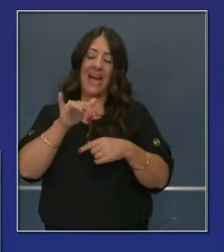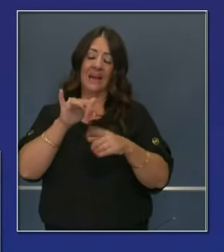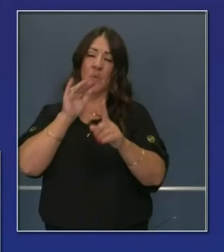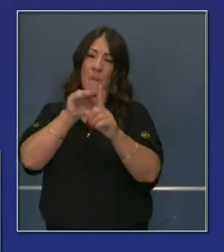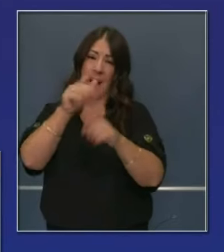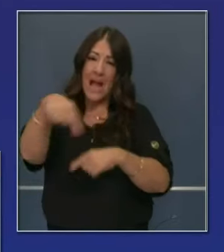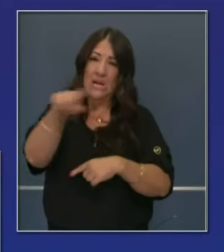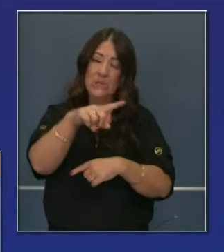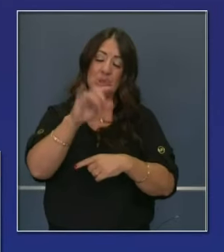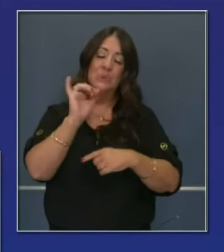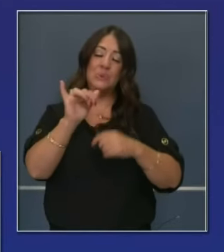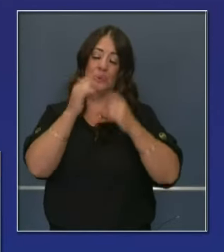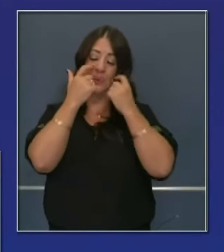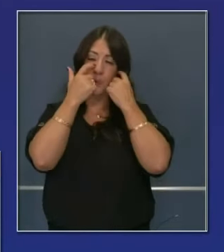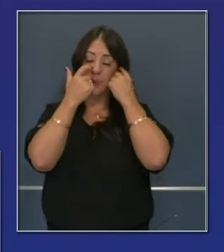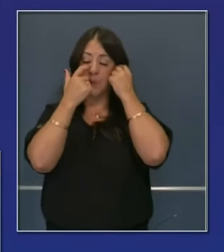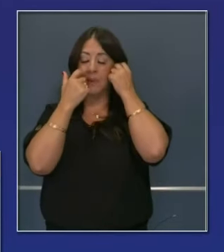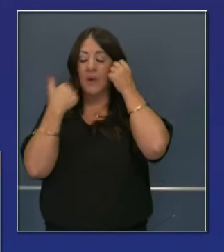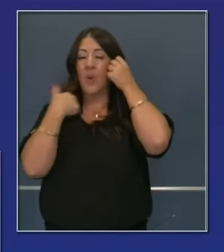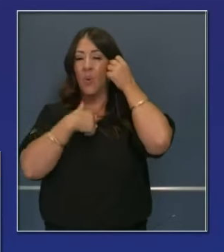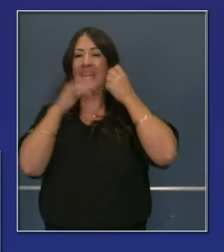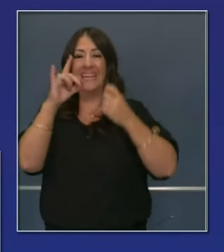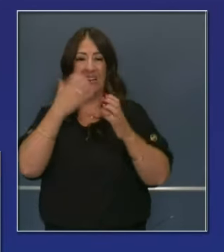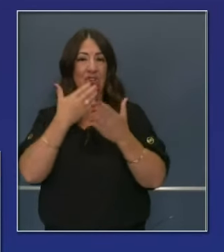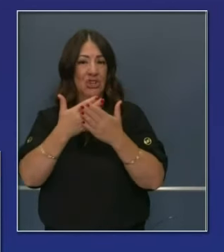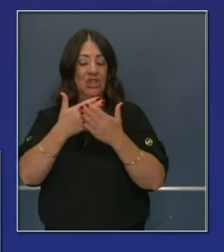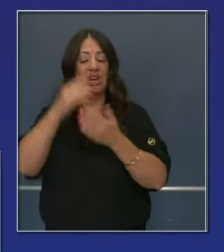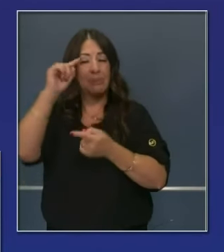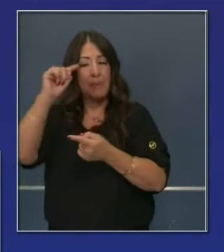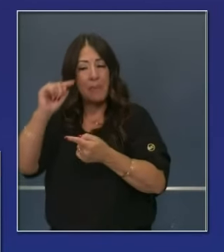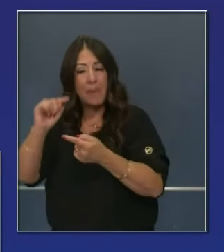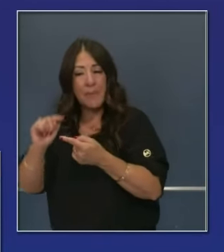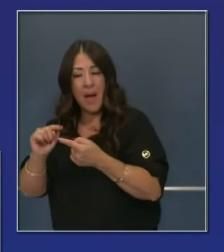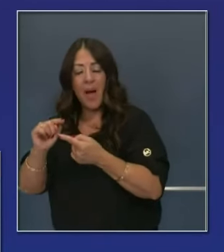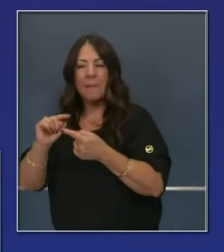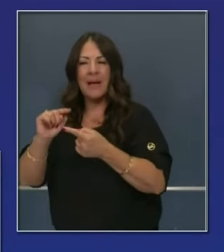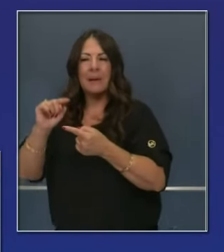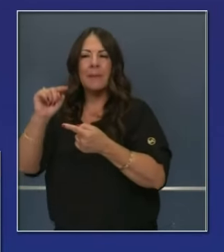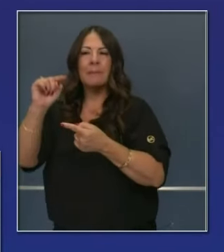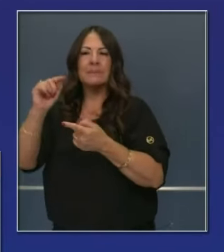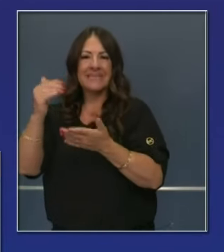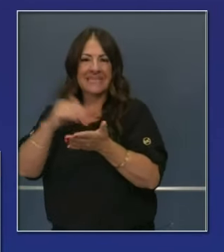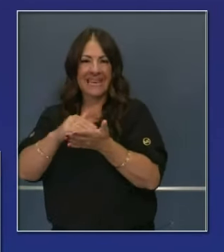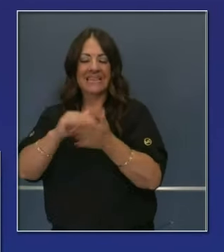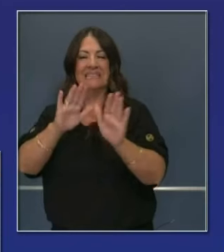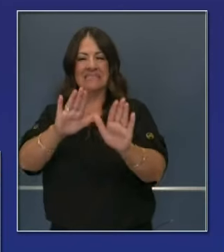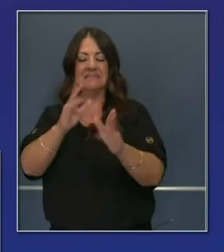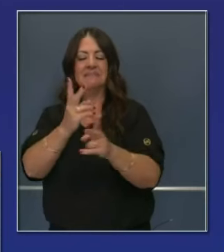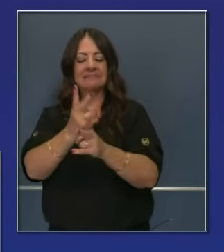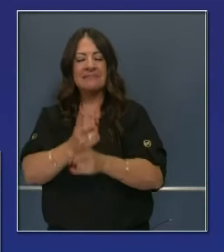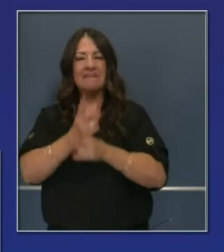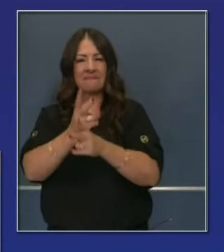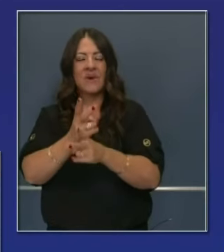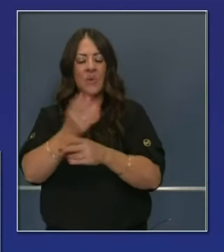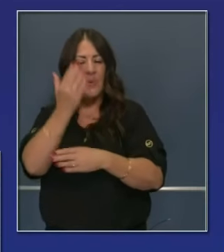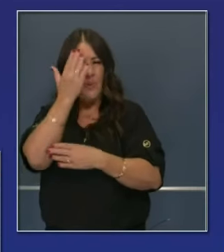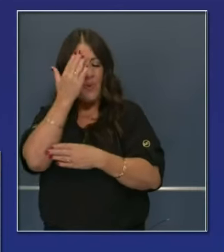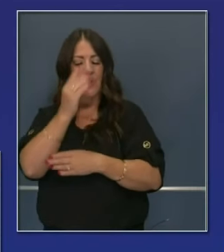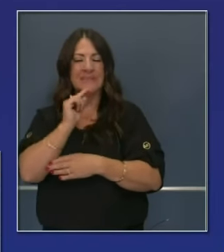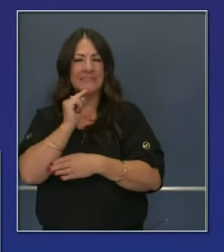not only plateau, you can see just from that low that we experienced, we're seeing a number of new patients. It's